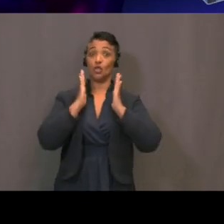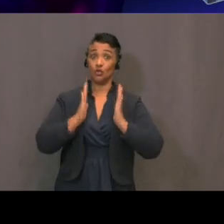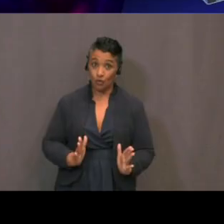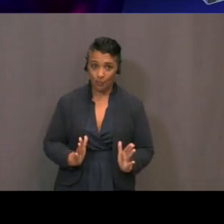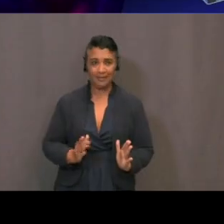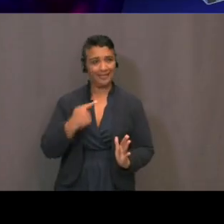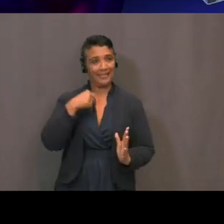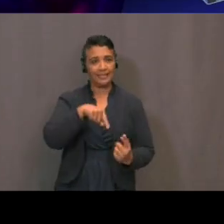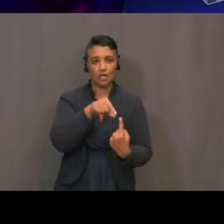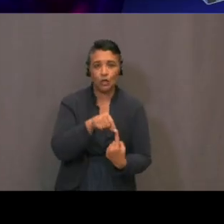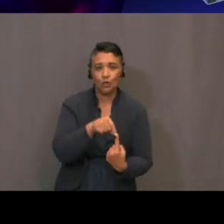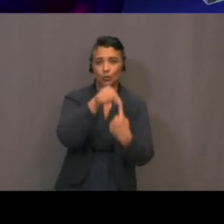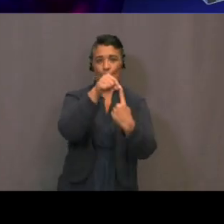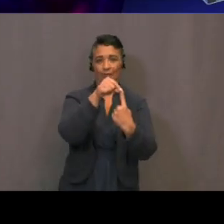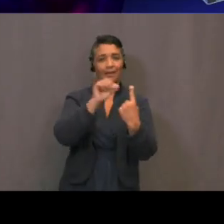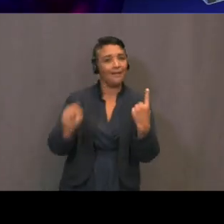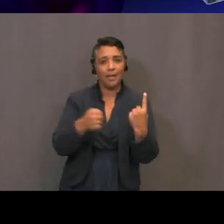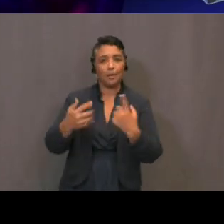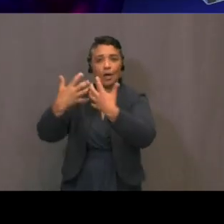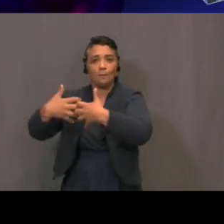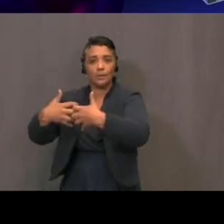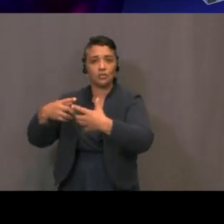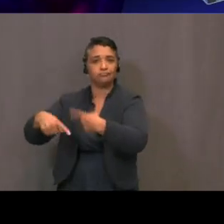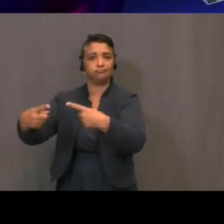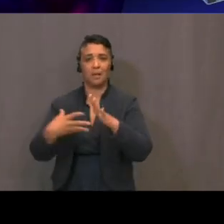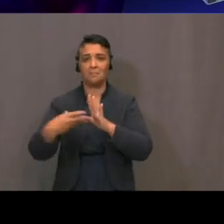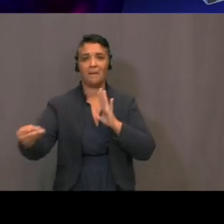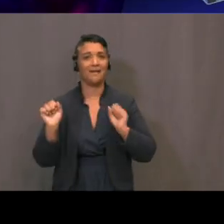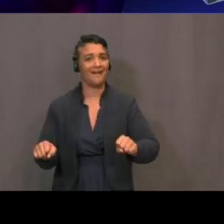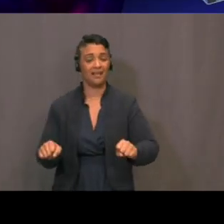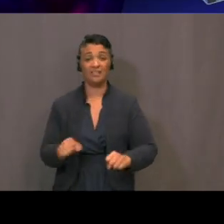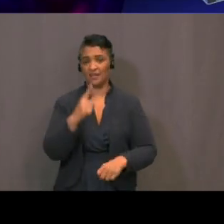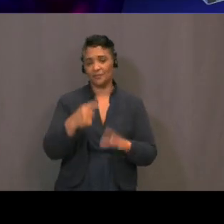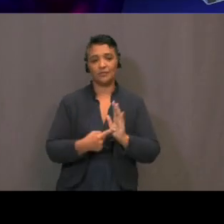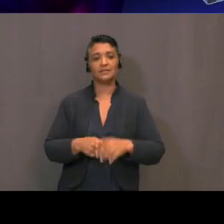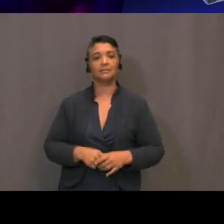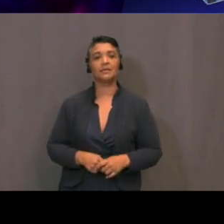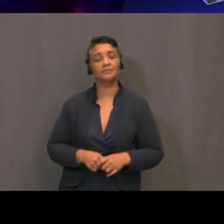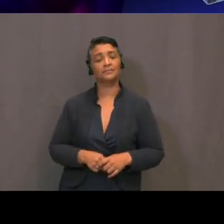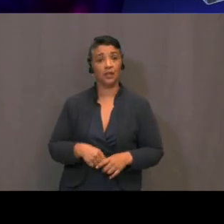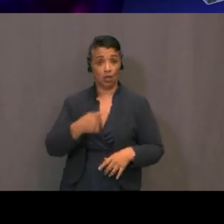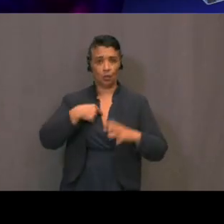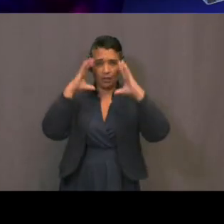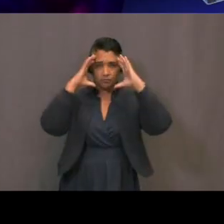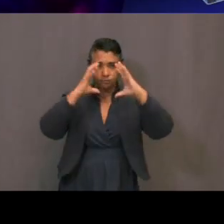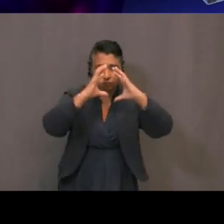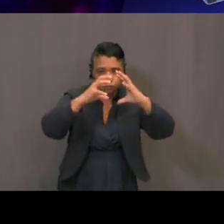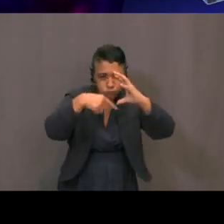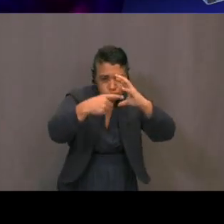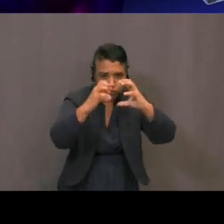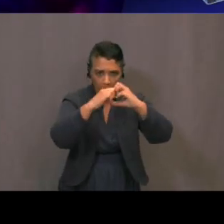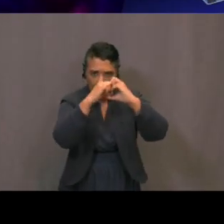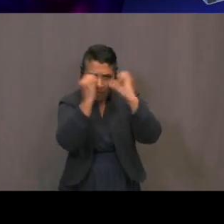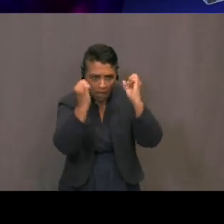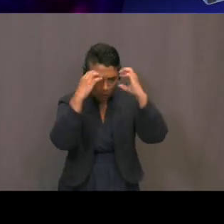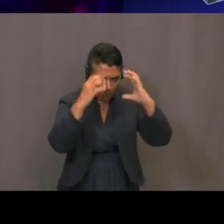is unique, that we cannot replicate. I mean, in general, in science, we know only an inch of the human brain. So the fact that